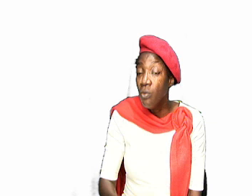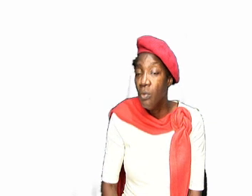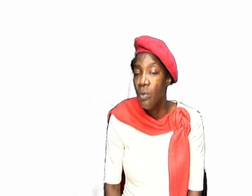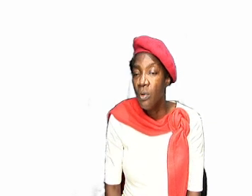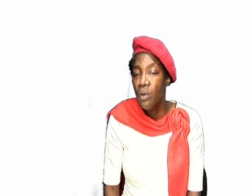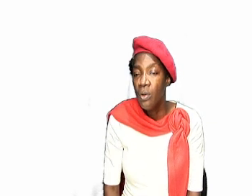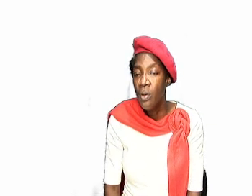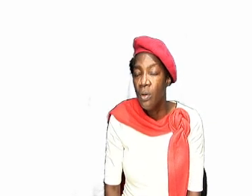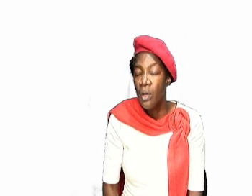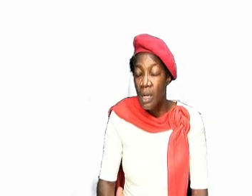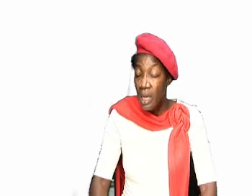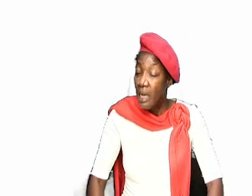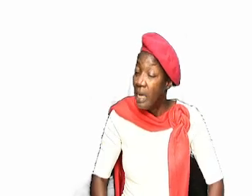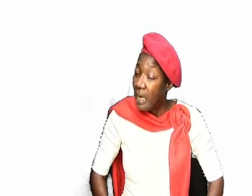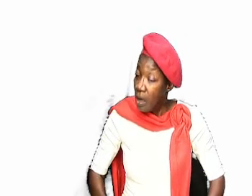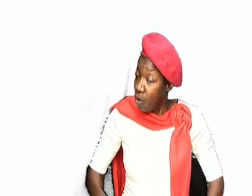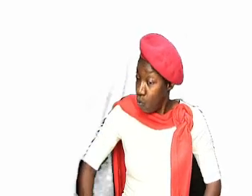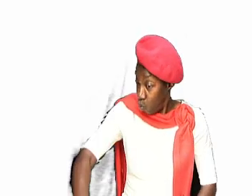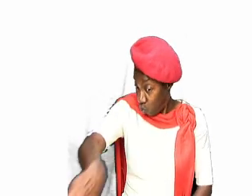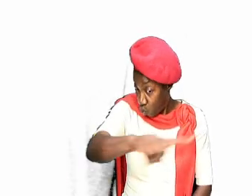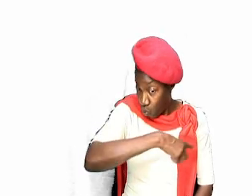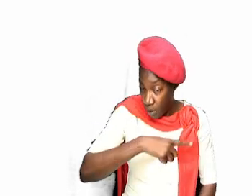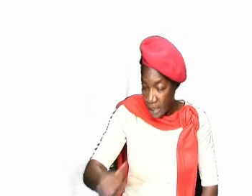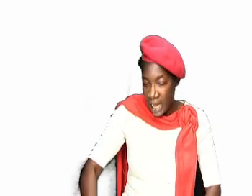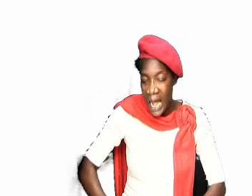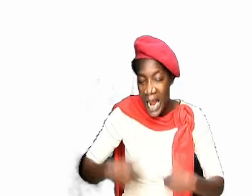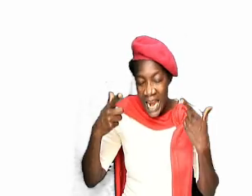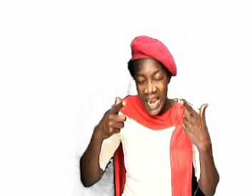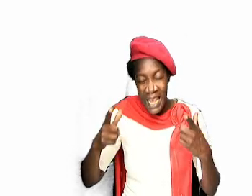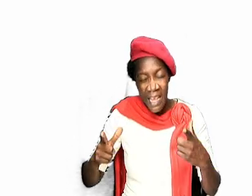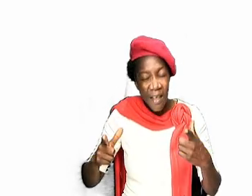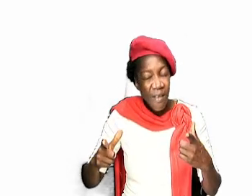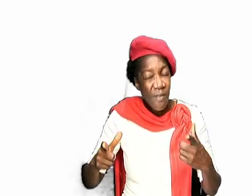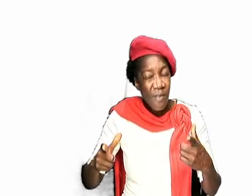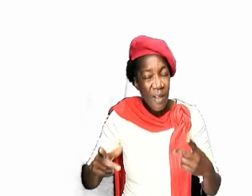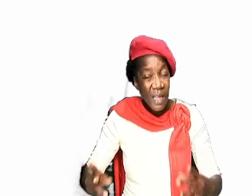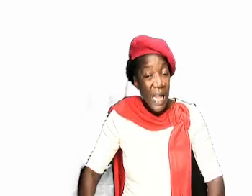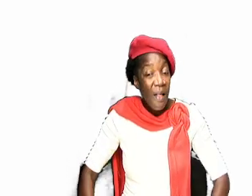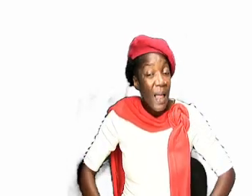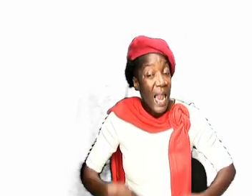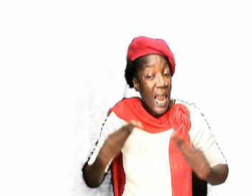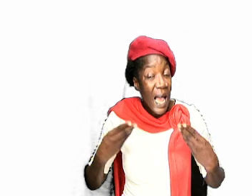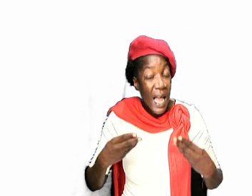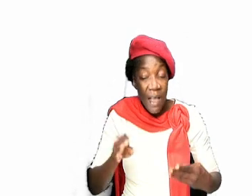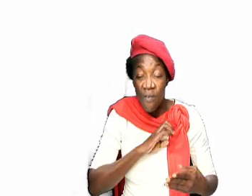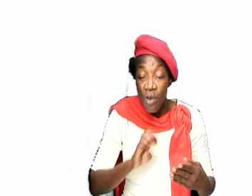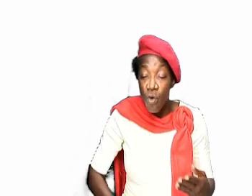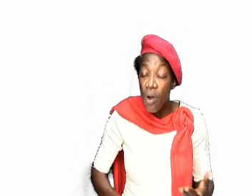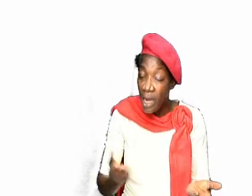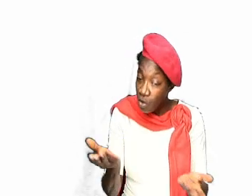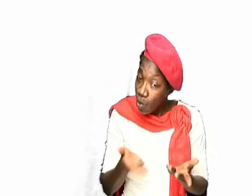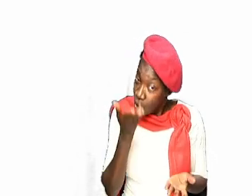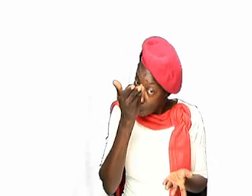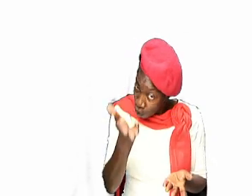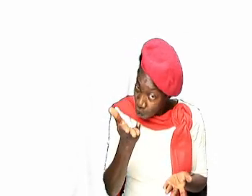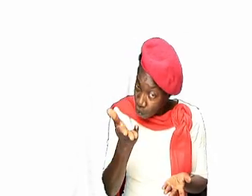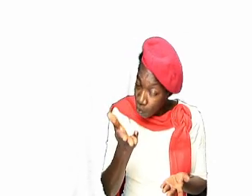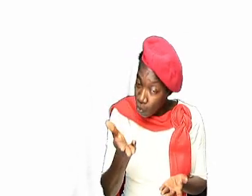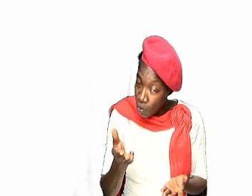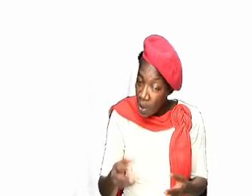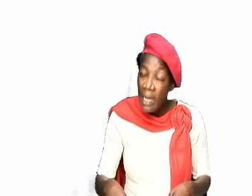live the life that Christ wants us to live, then Christ will give